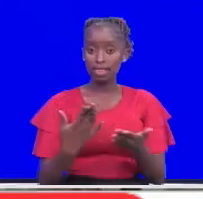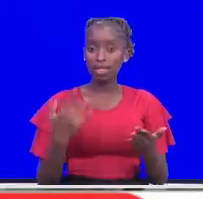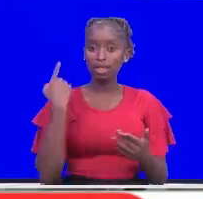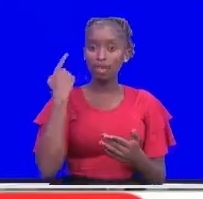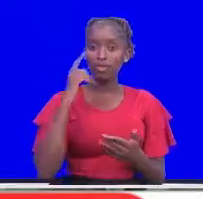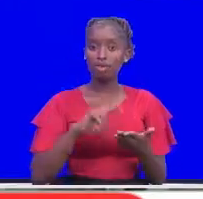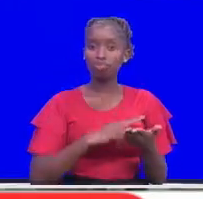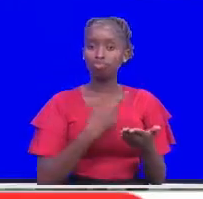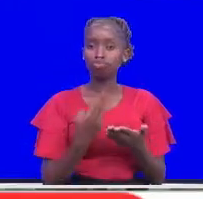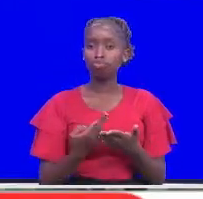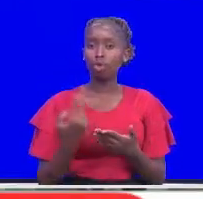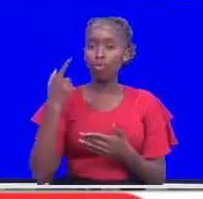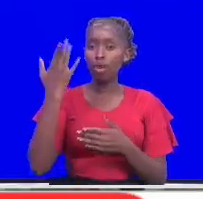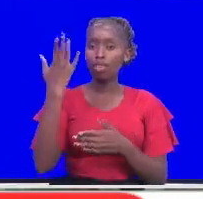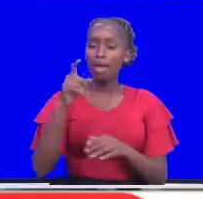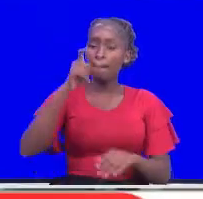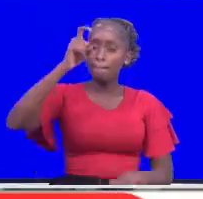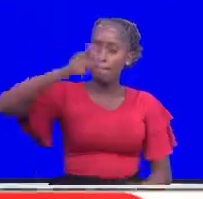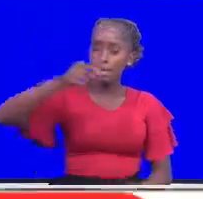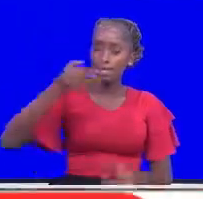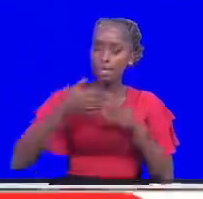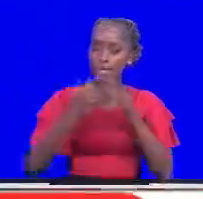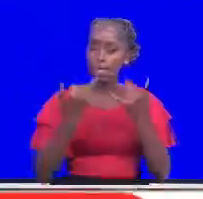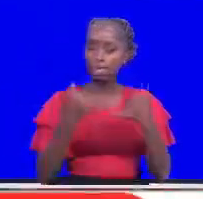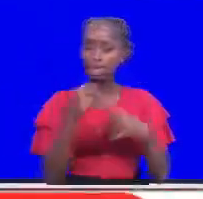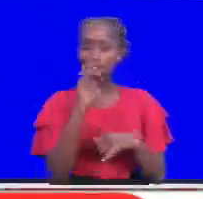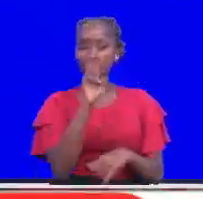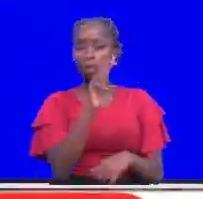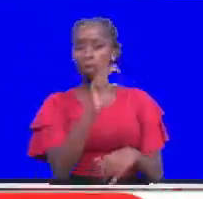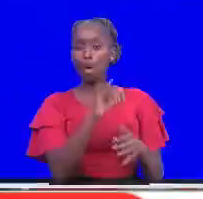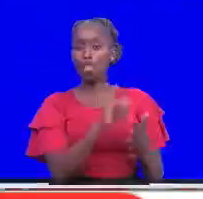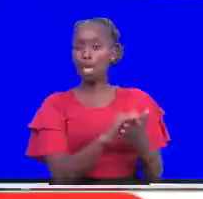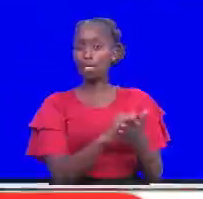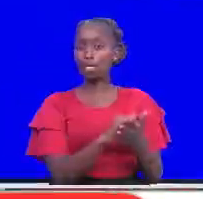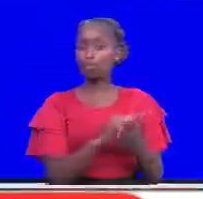uchumi, lazima viongozi waangalie hiyo. Orange Sustin, TV 47.